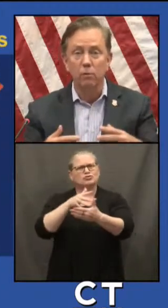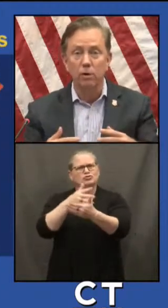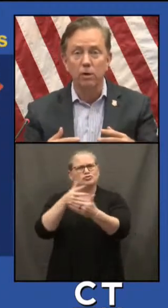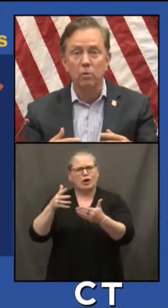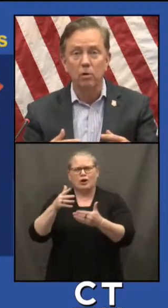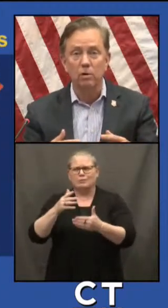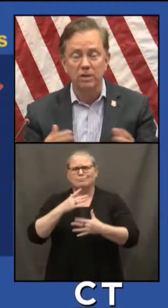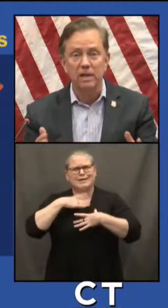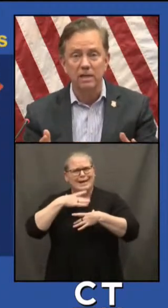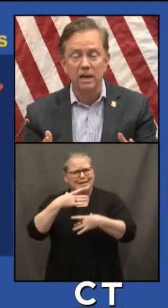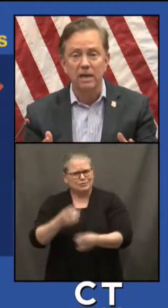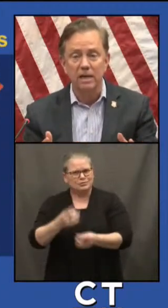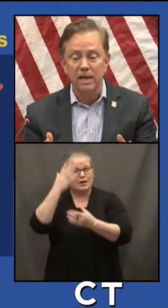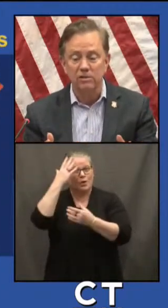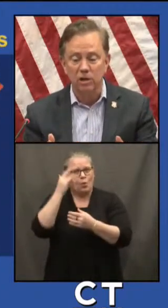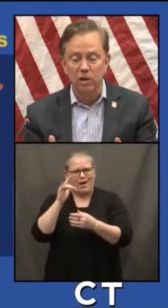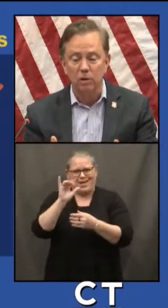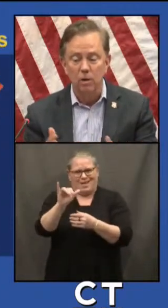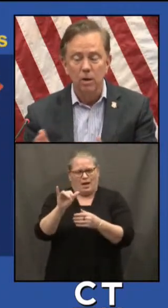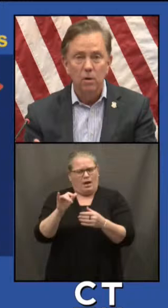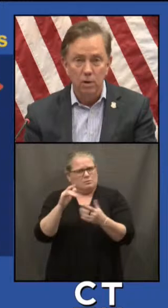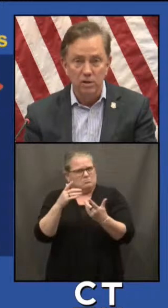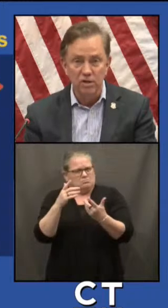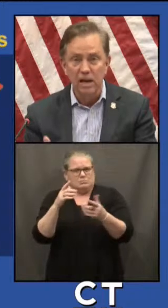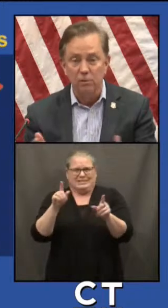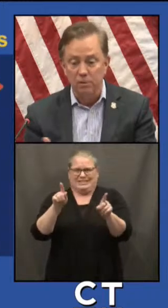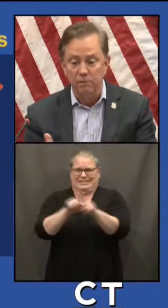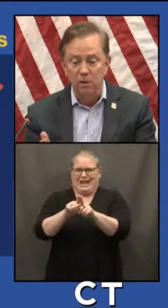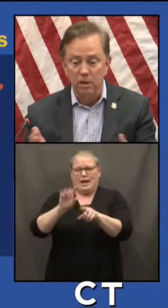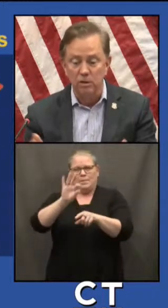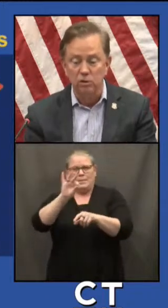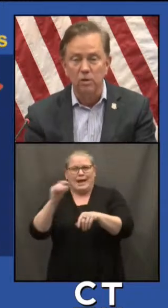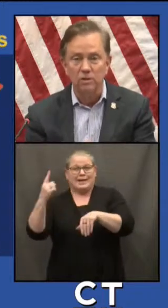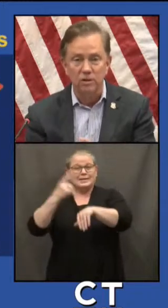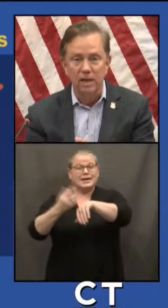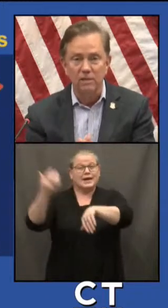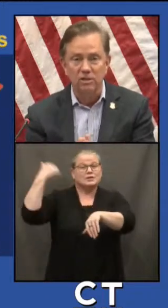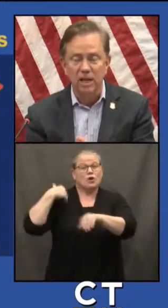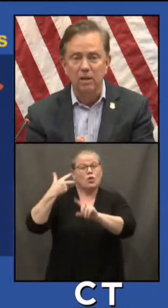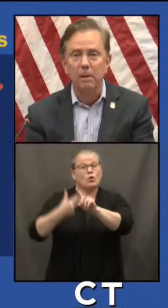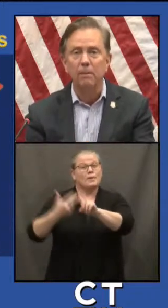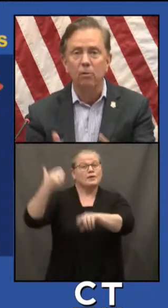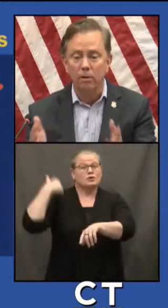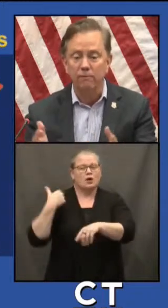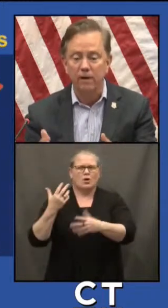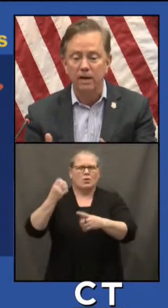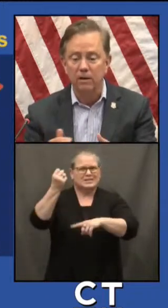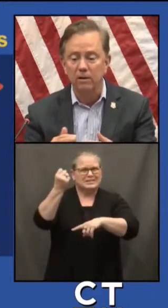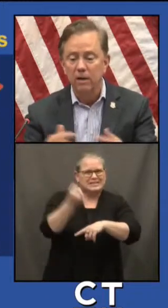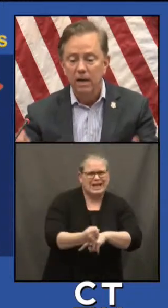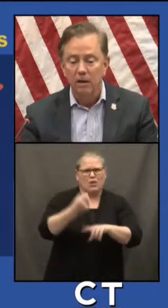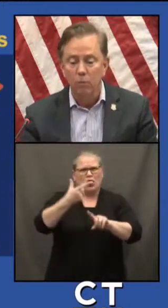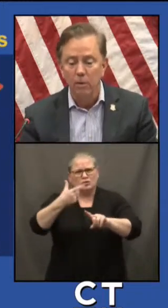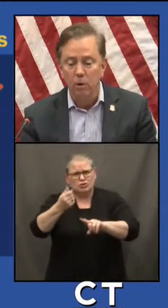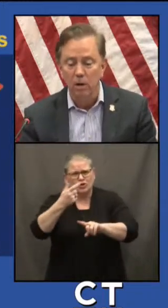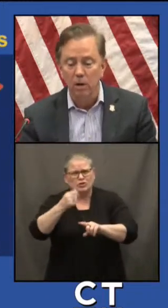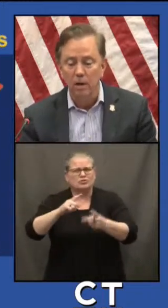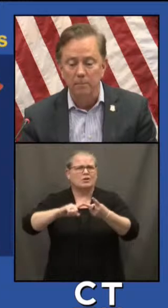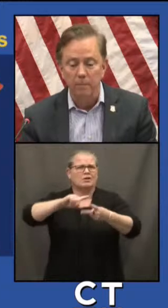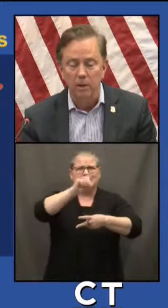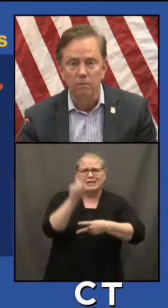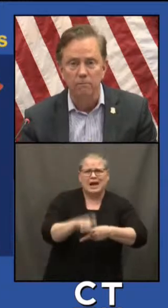image of where you were, say, 90 days ago, where the South and Florida and Georgia and Texas and Alabama were on fire, and we